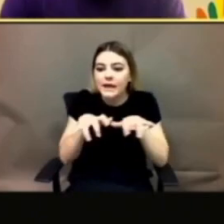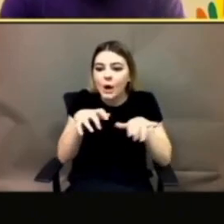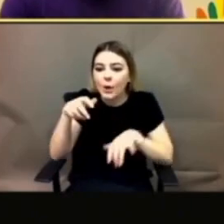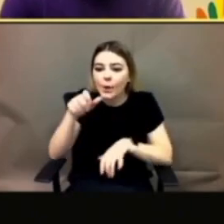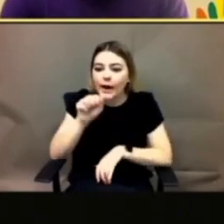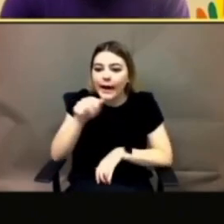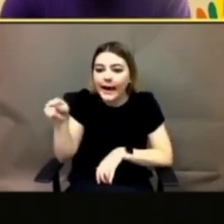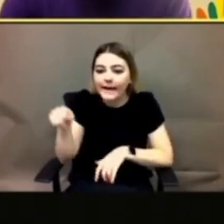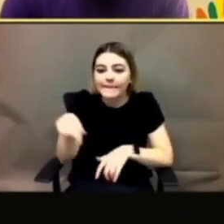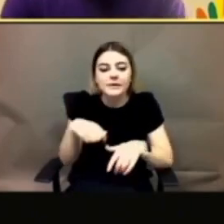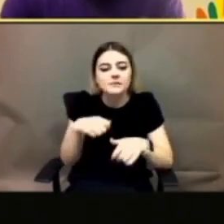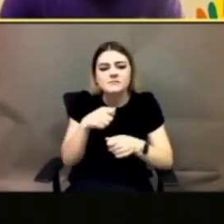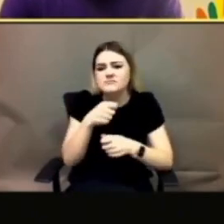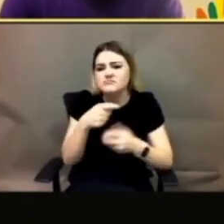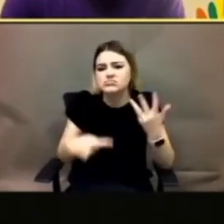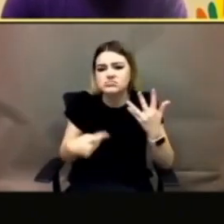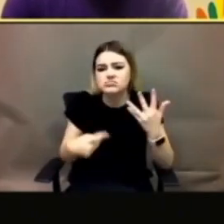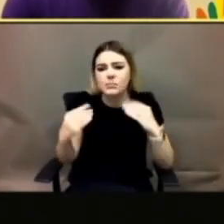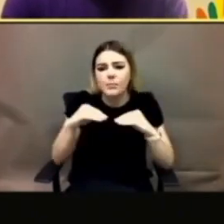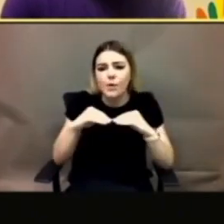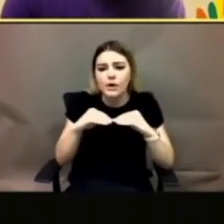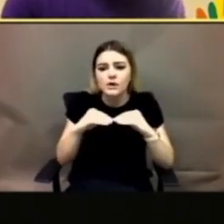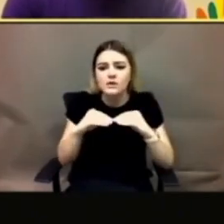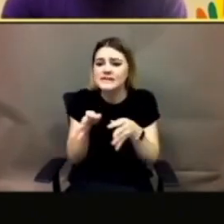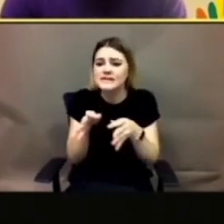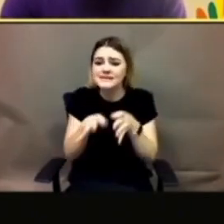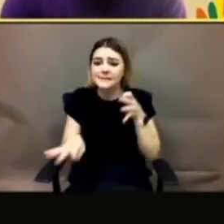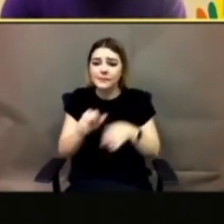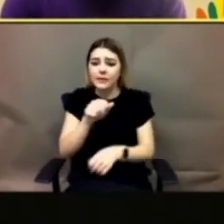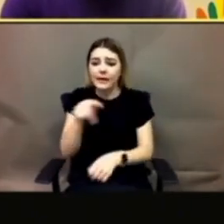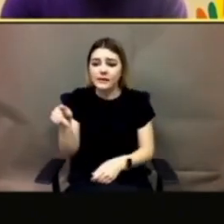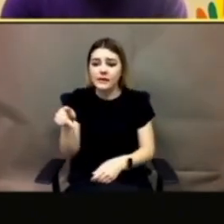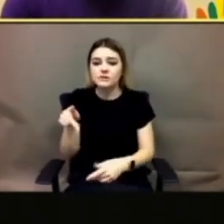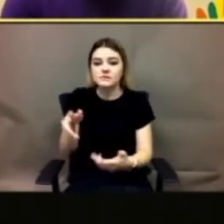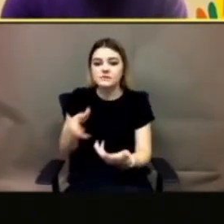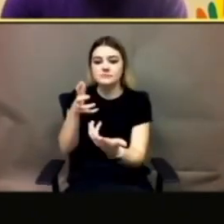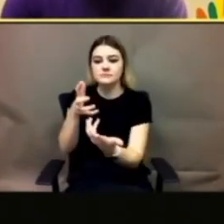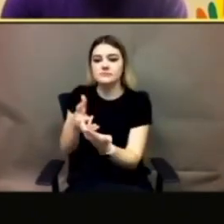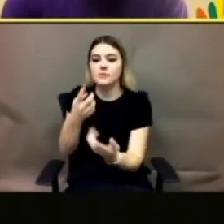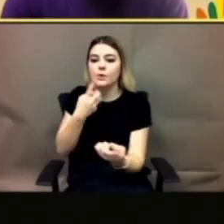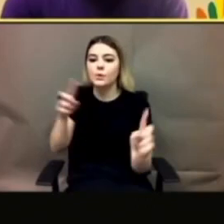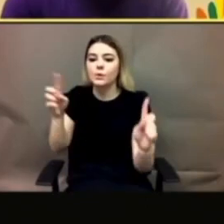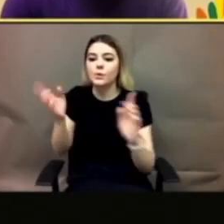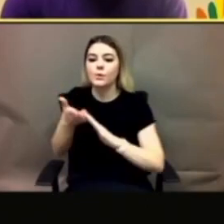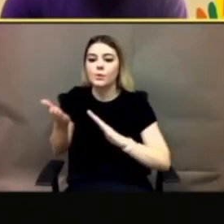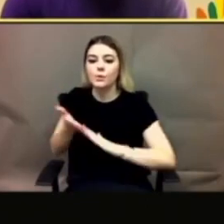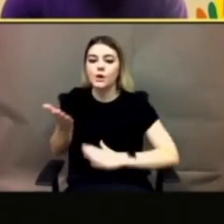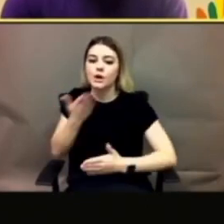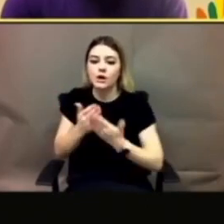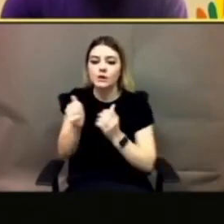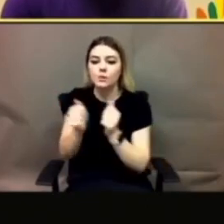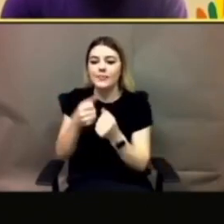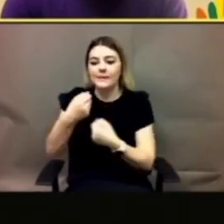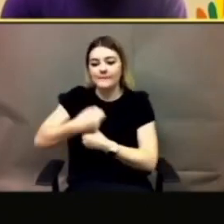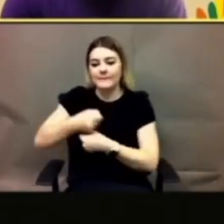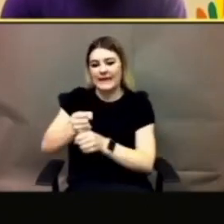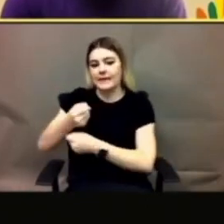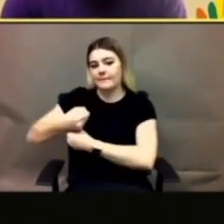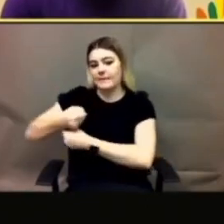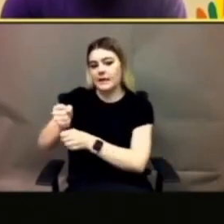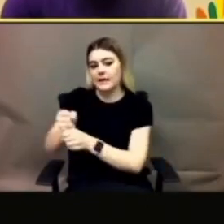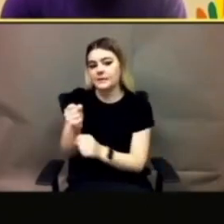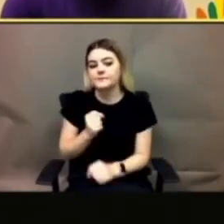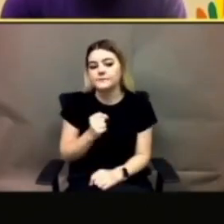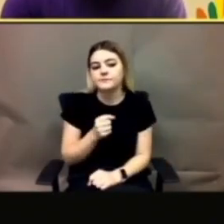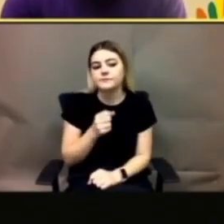These are just really simple applications designed to work great with Makey Makey. So let's look at this counter app